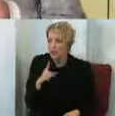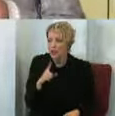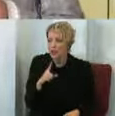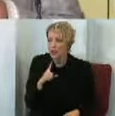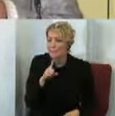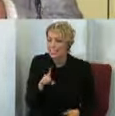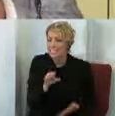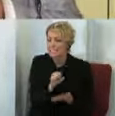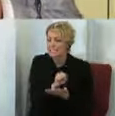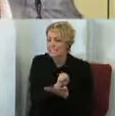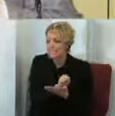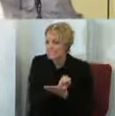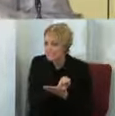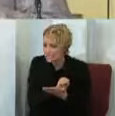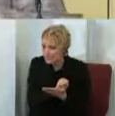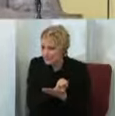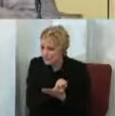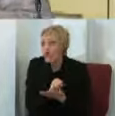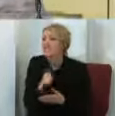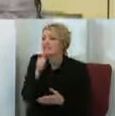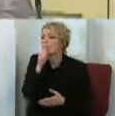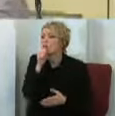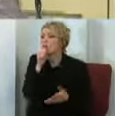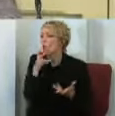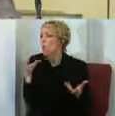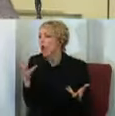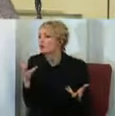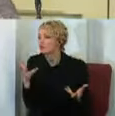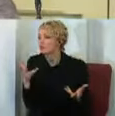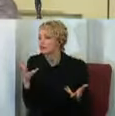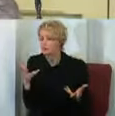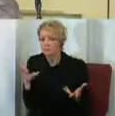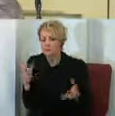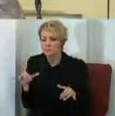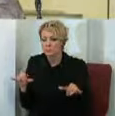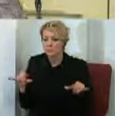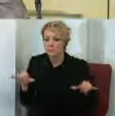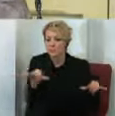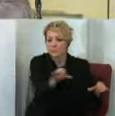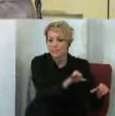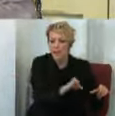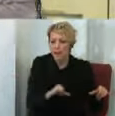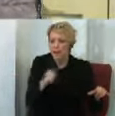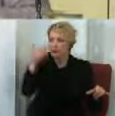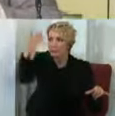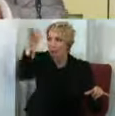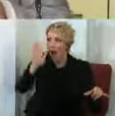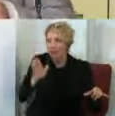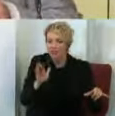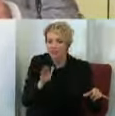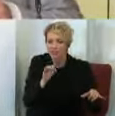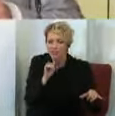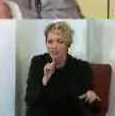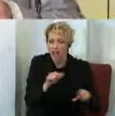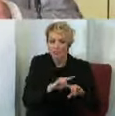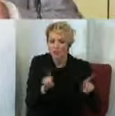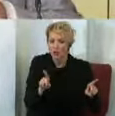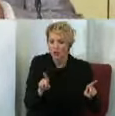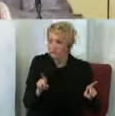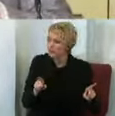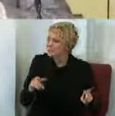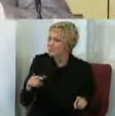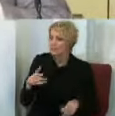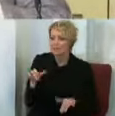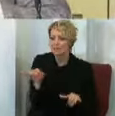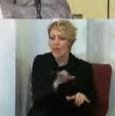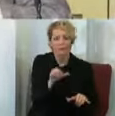secret. And the big secret was that you are God. As our pastor said today, you are God incarnate. Here you